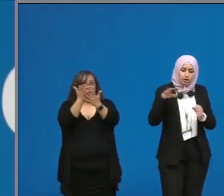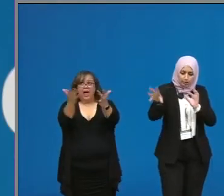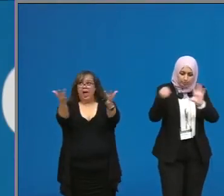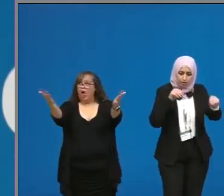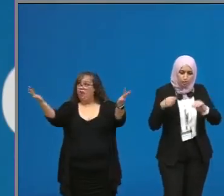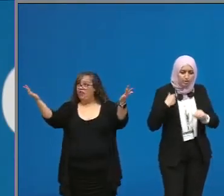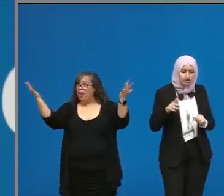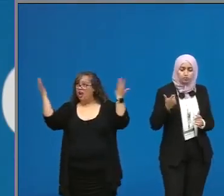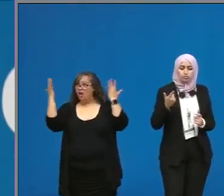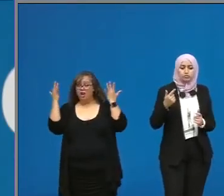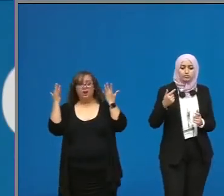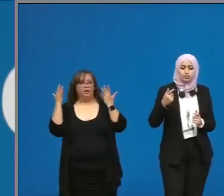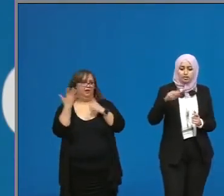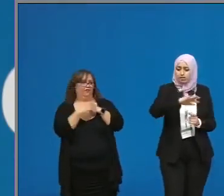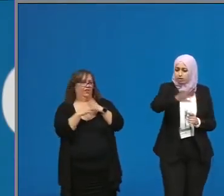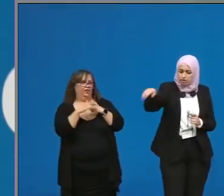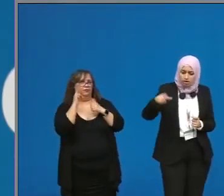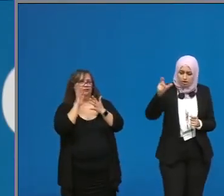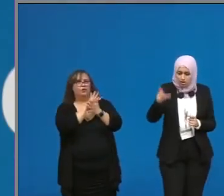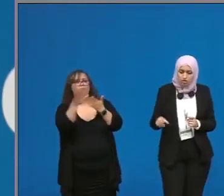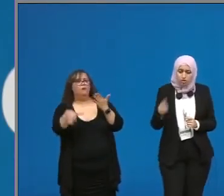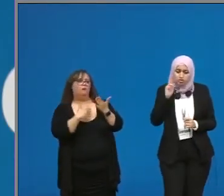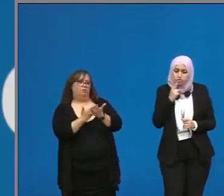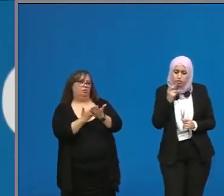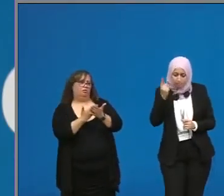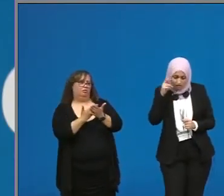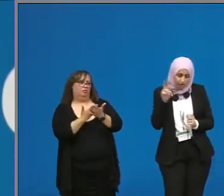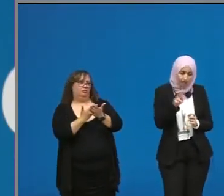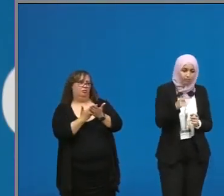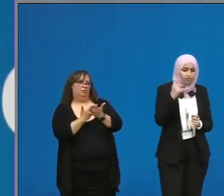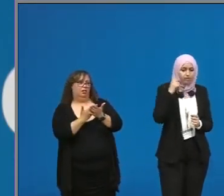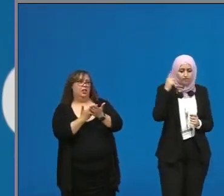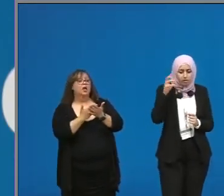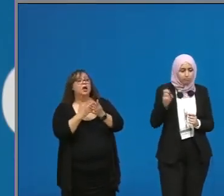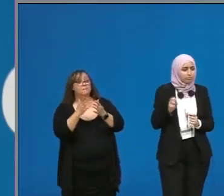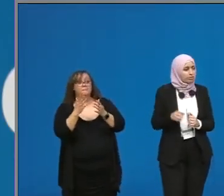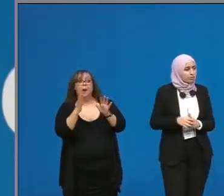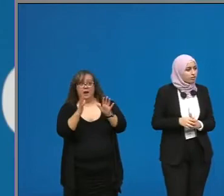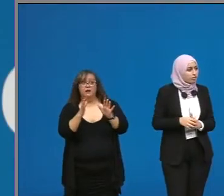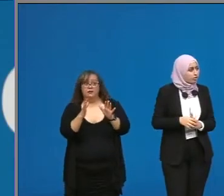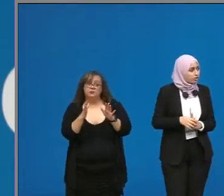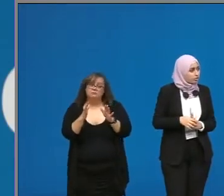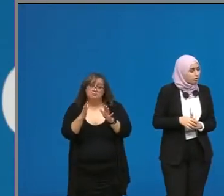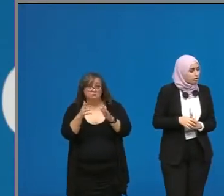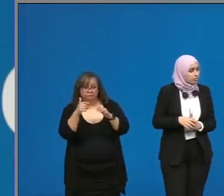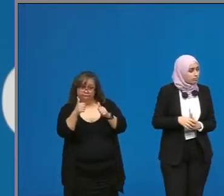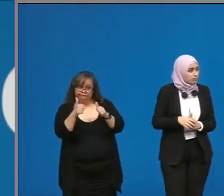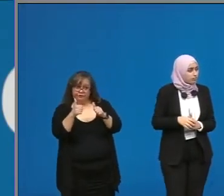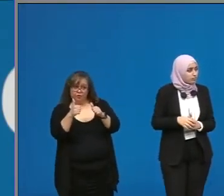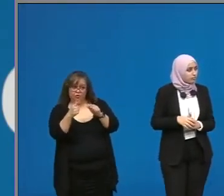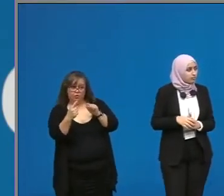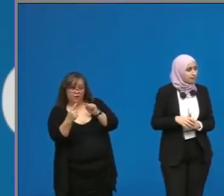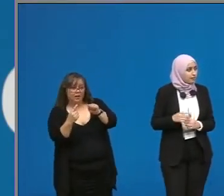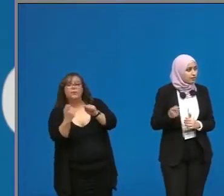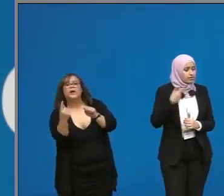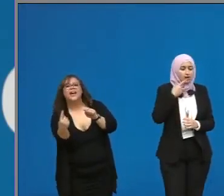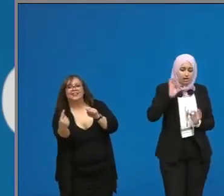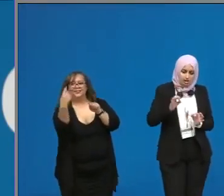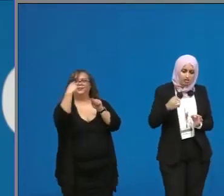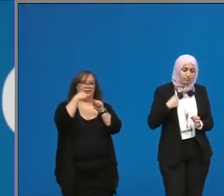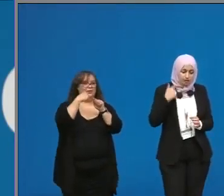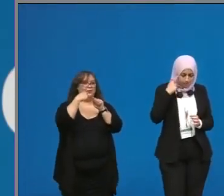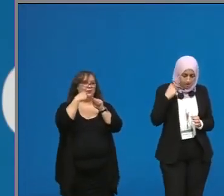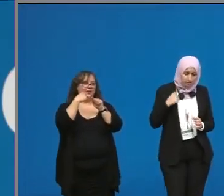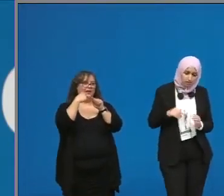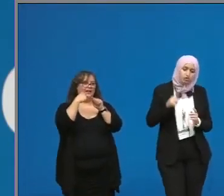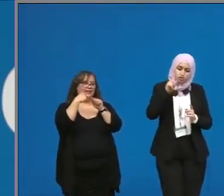people. Okay. Absolutely, we should work on making technology that will also listen to what they have to say, of course. And many people are working